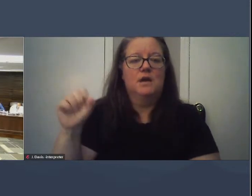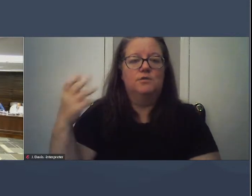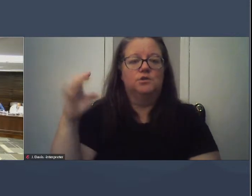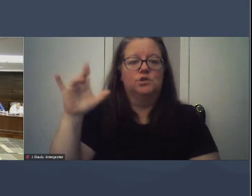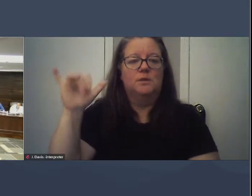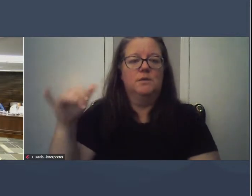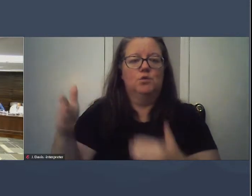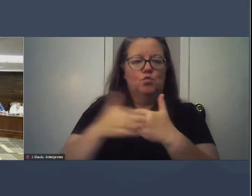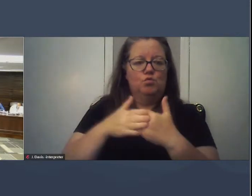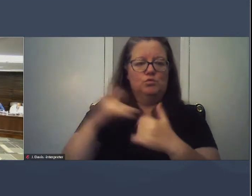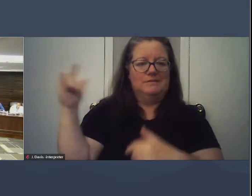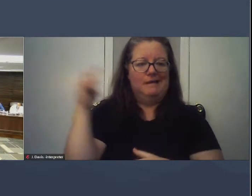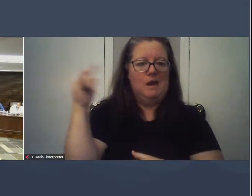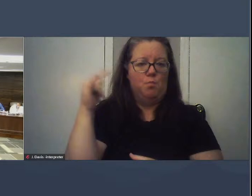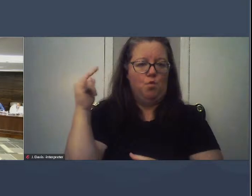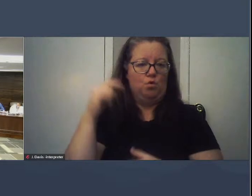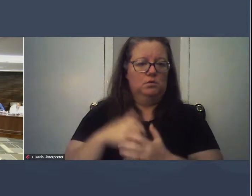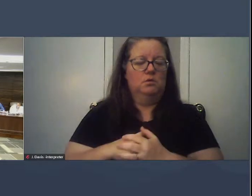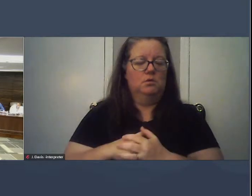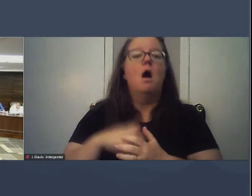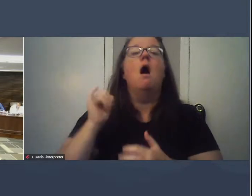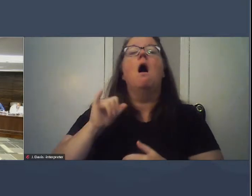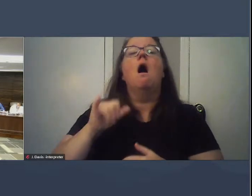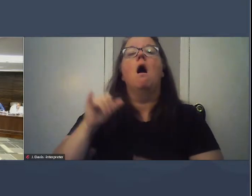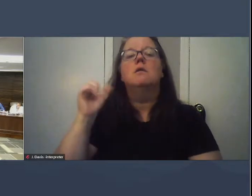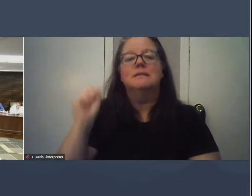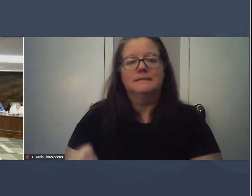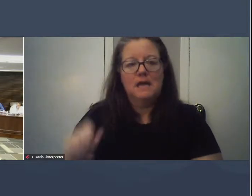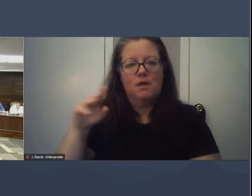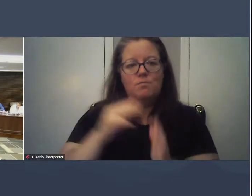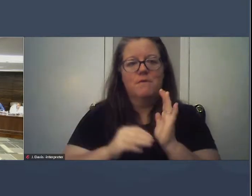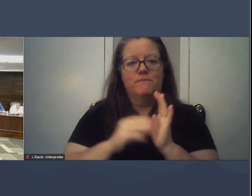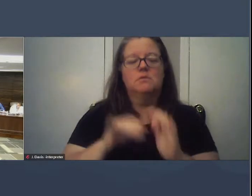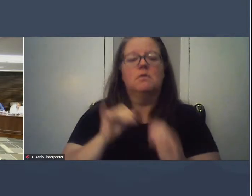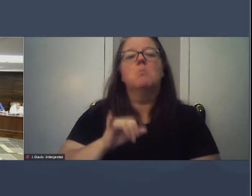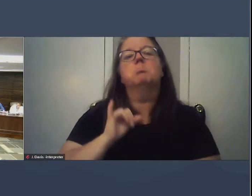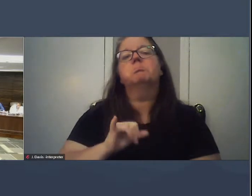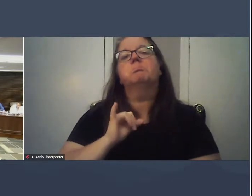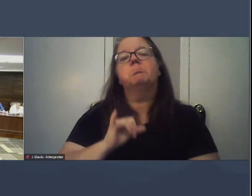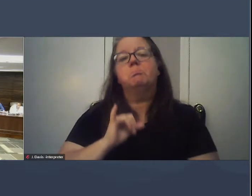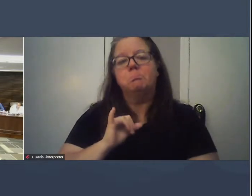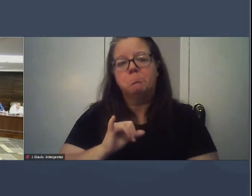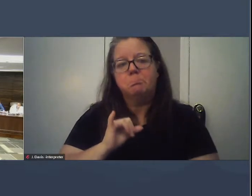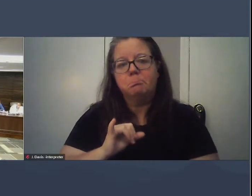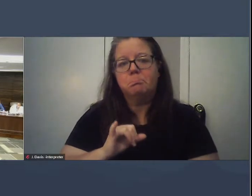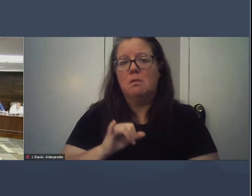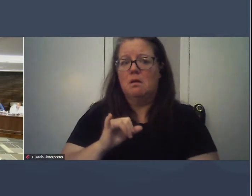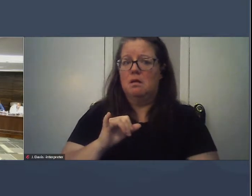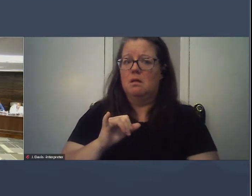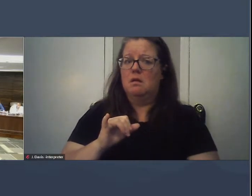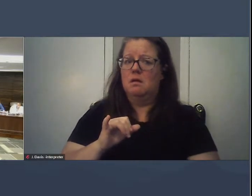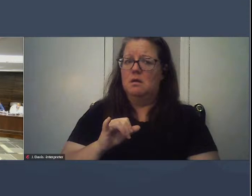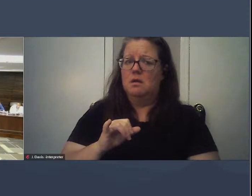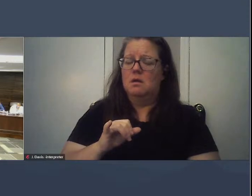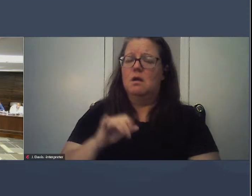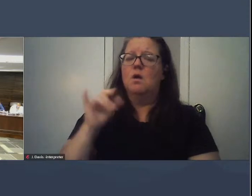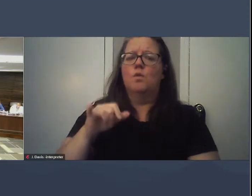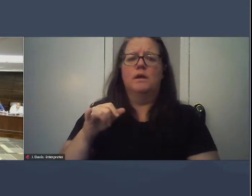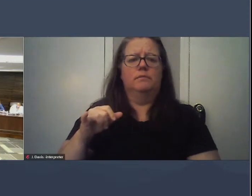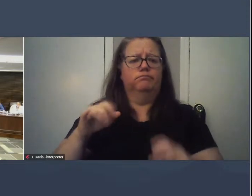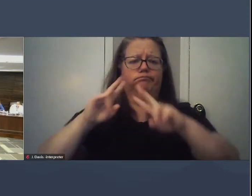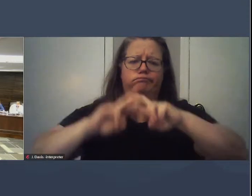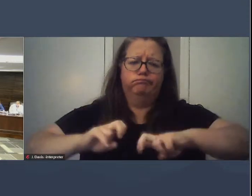airport. Oh, in South Memphis. South of Memphis. Oh, that could be a problem. We did an extensive